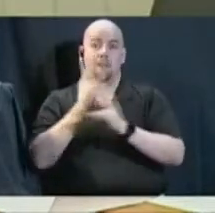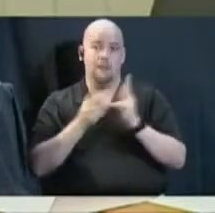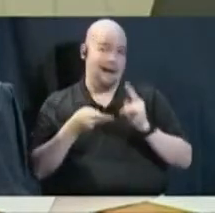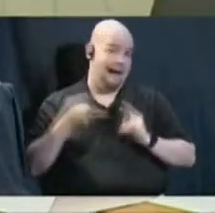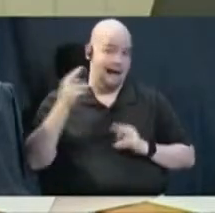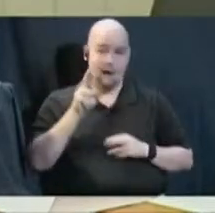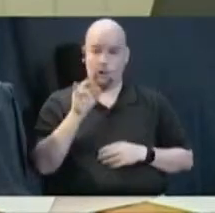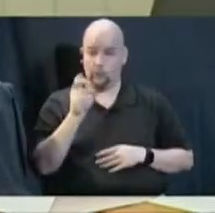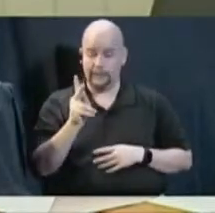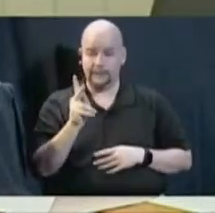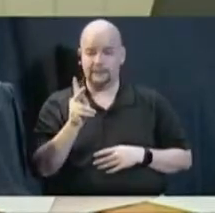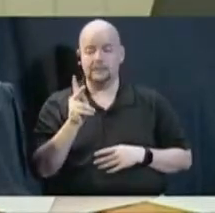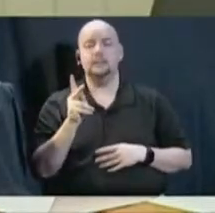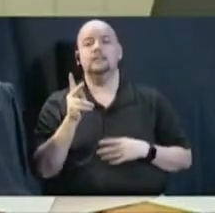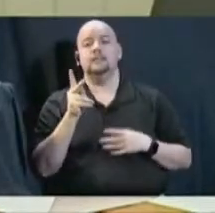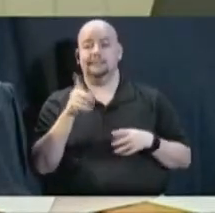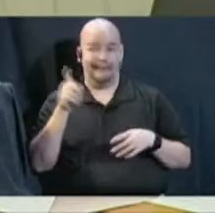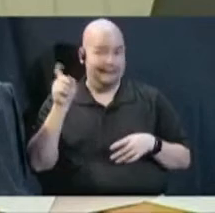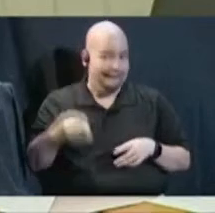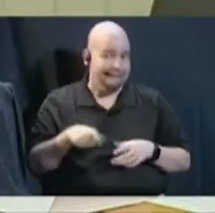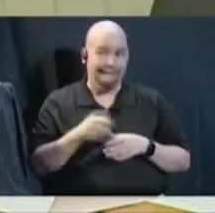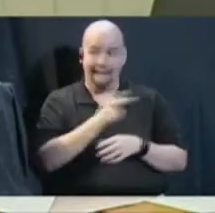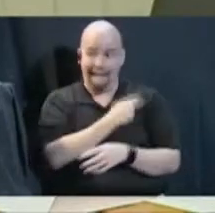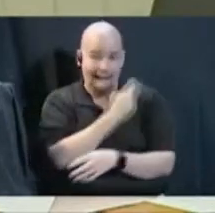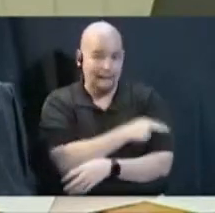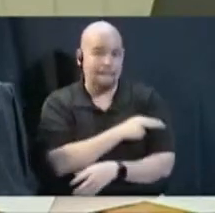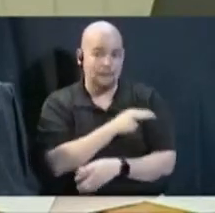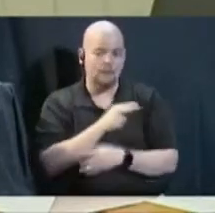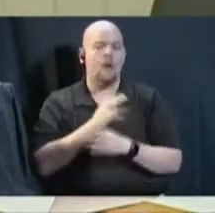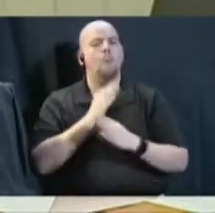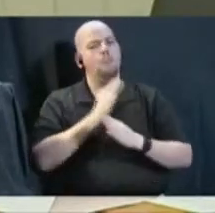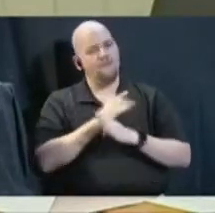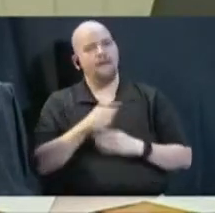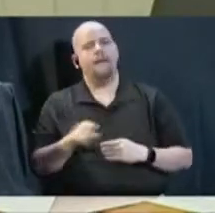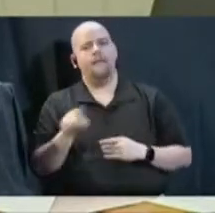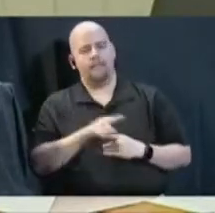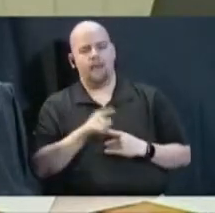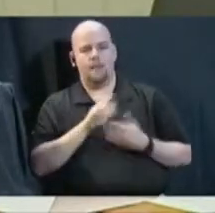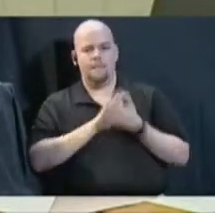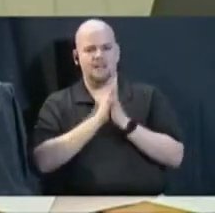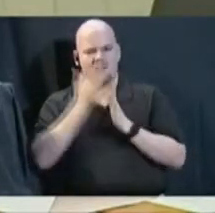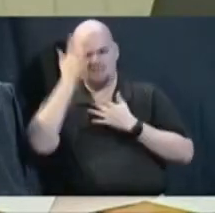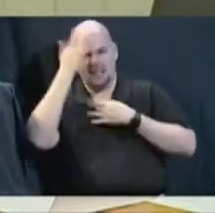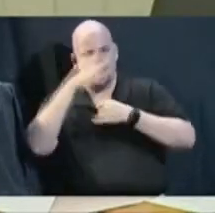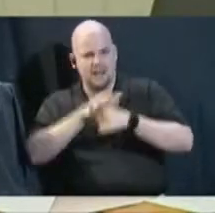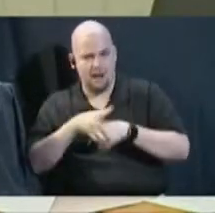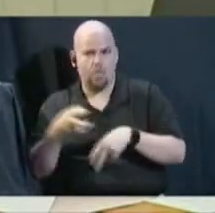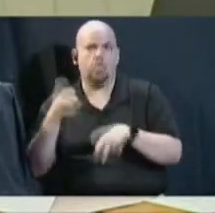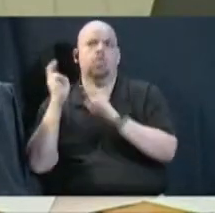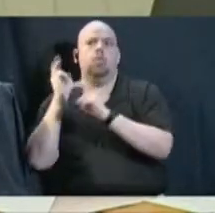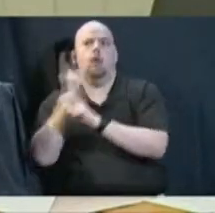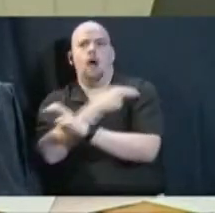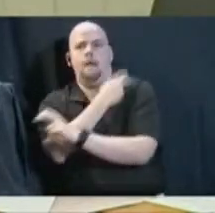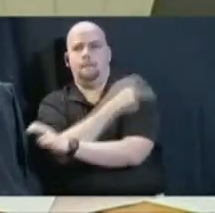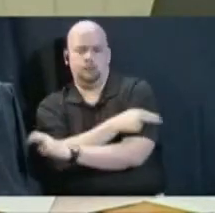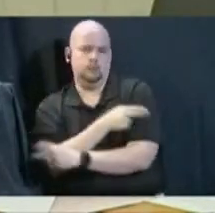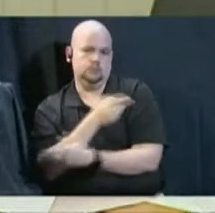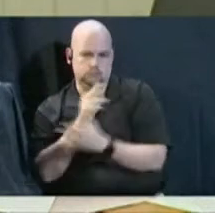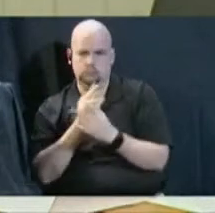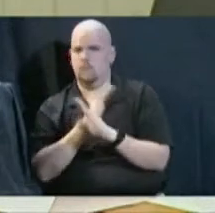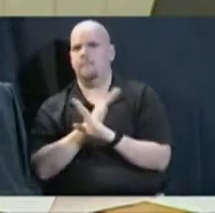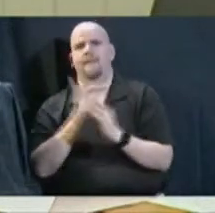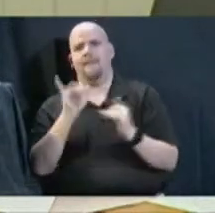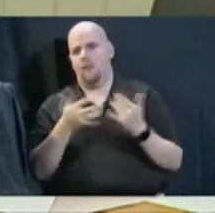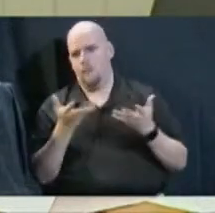of needing the hospital, prevent them from getting sick enough to end up being hospitalized.